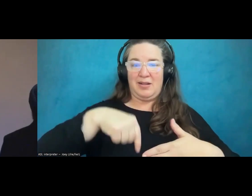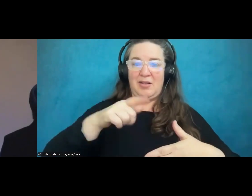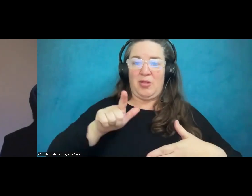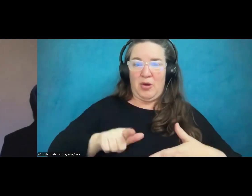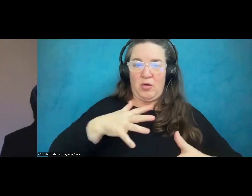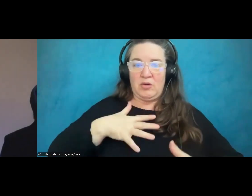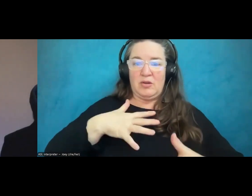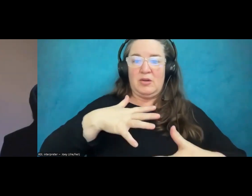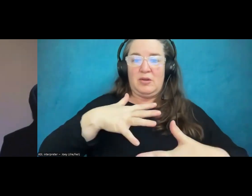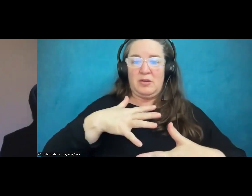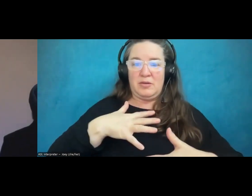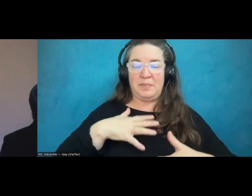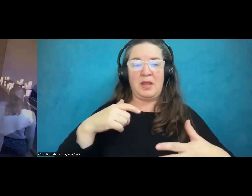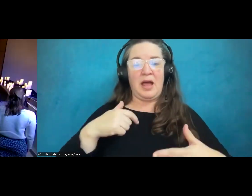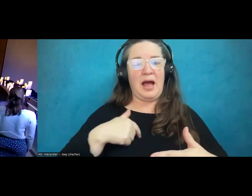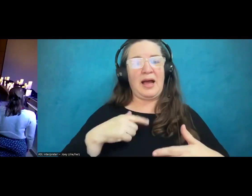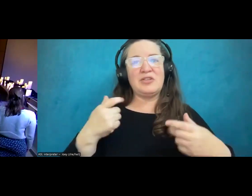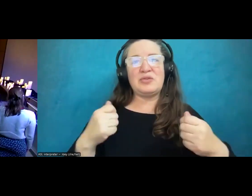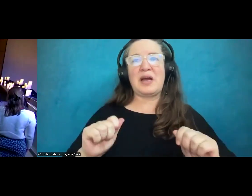the diaphragm was fake. And